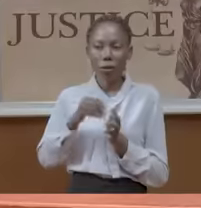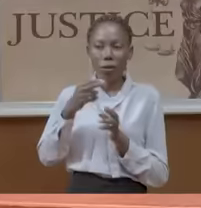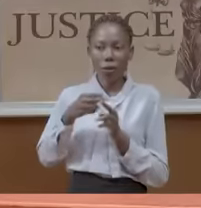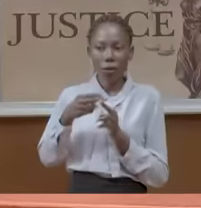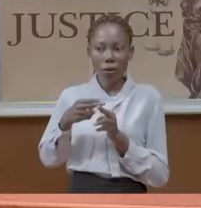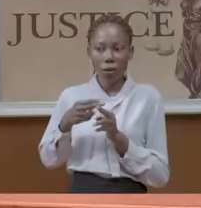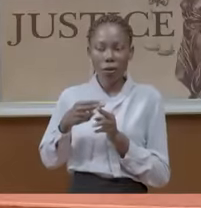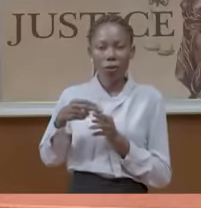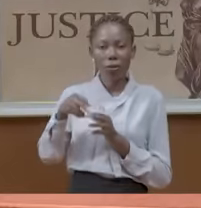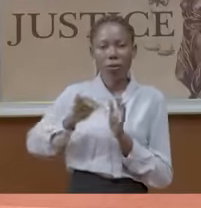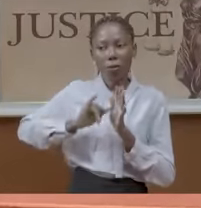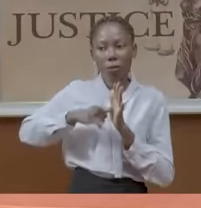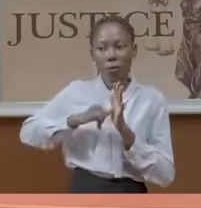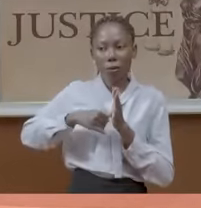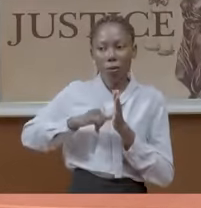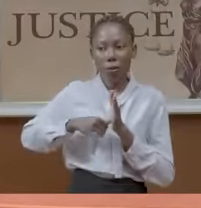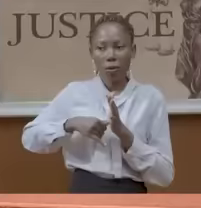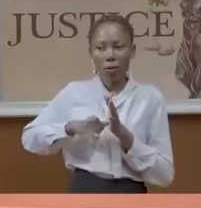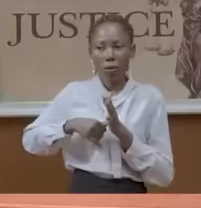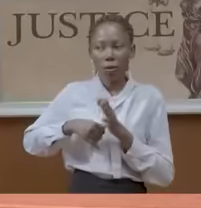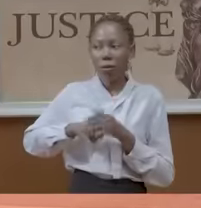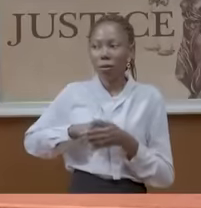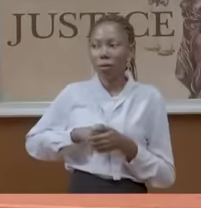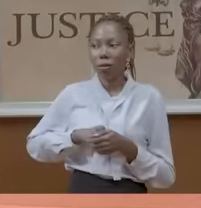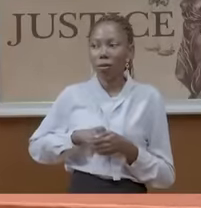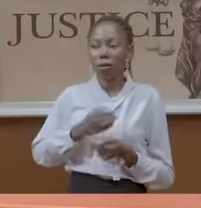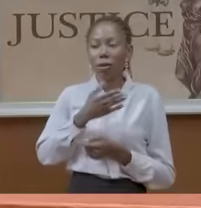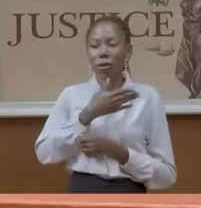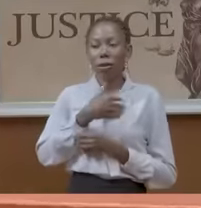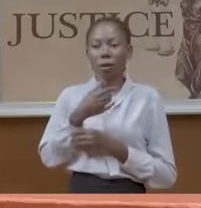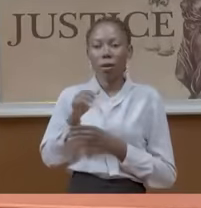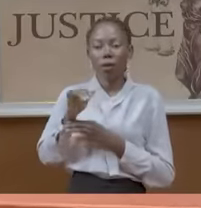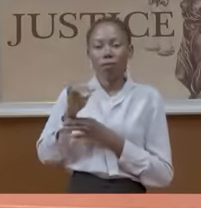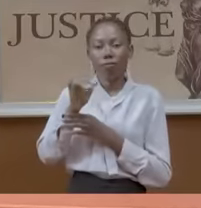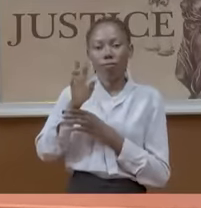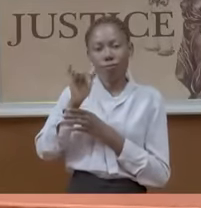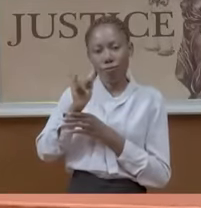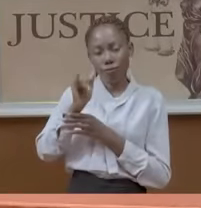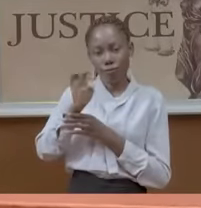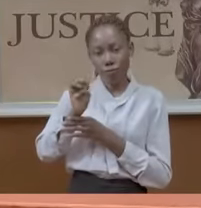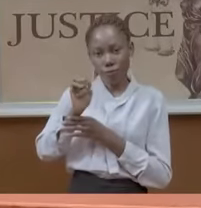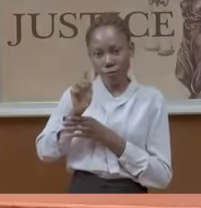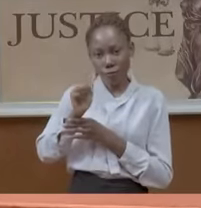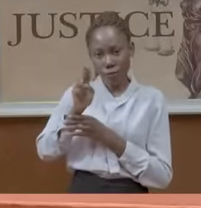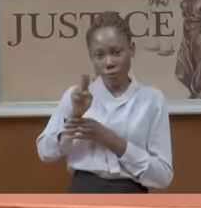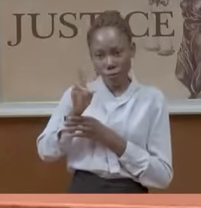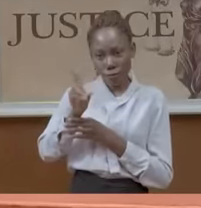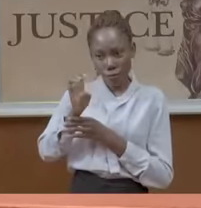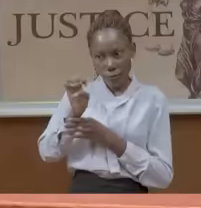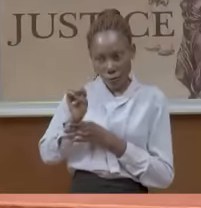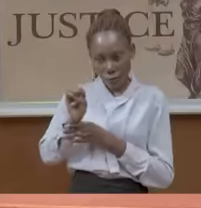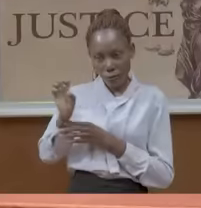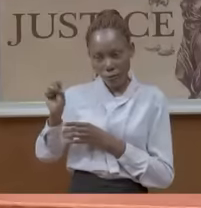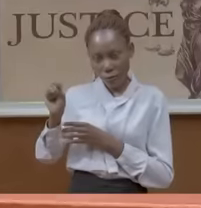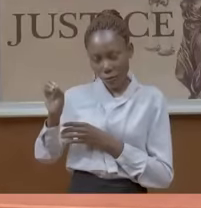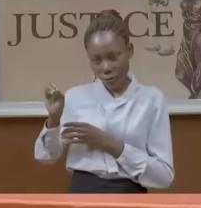Sunny in my YouTube. I'm a public person, and yesterday Sunny in my page, I sing. I